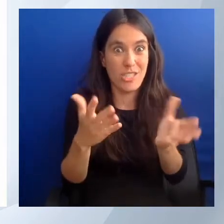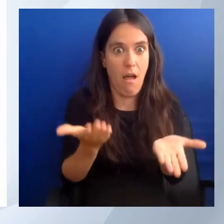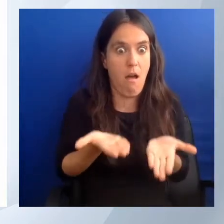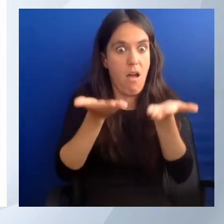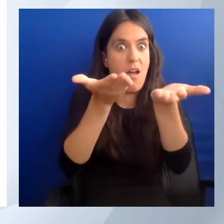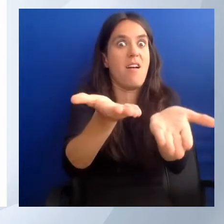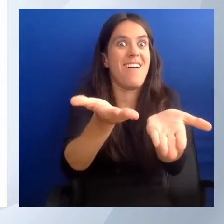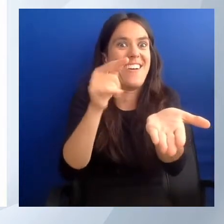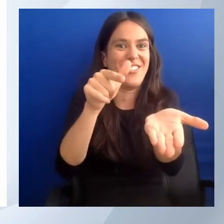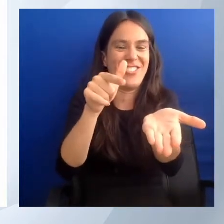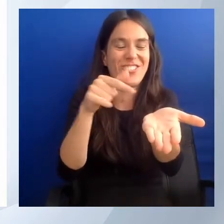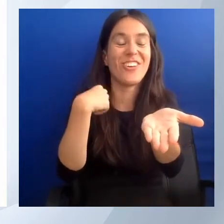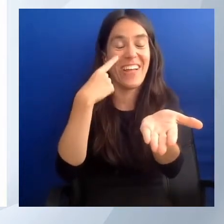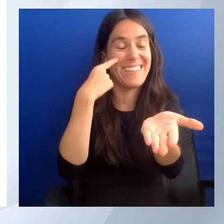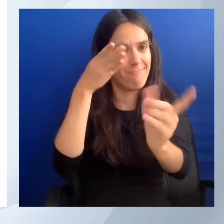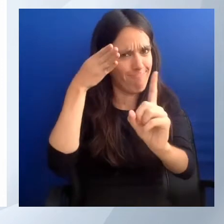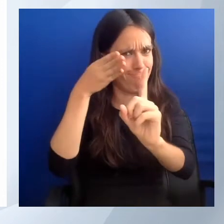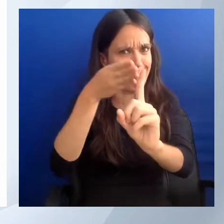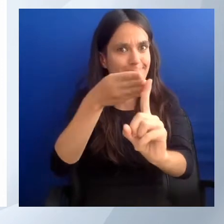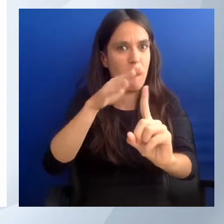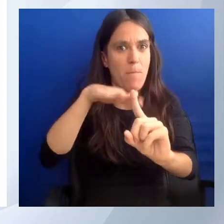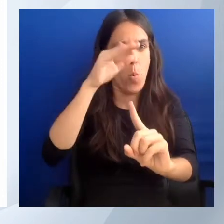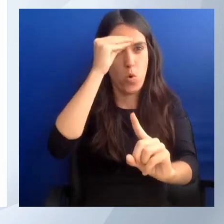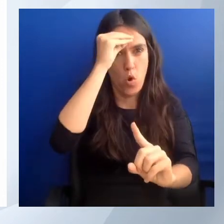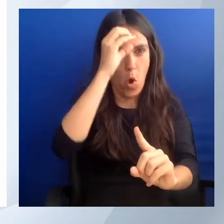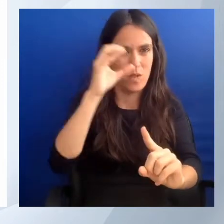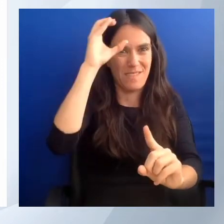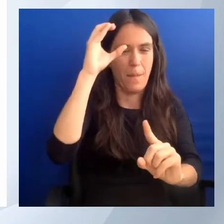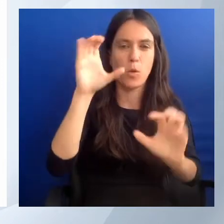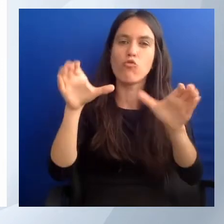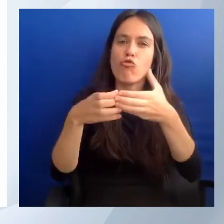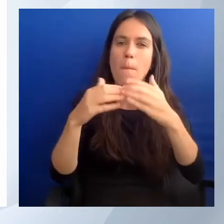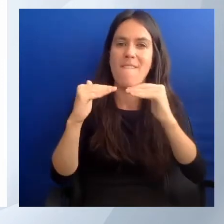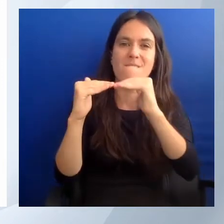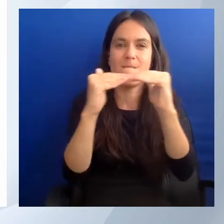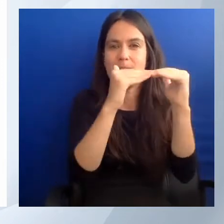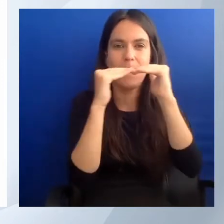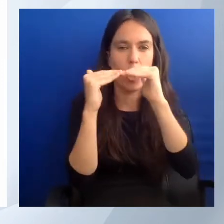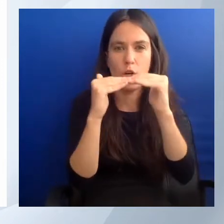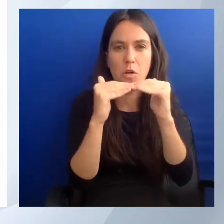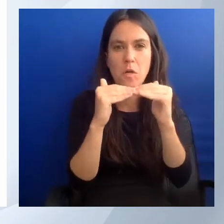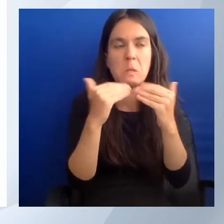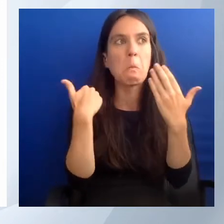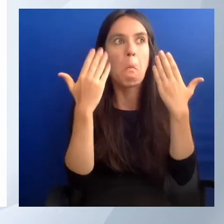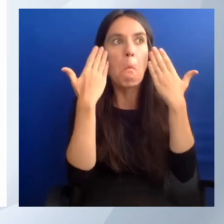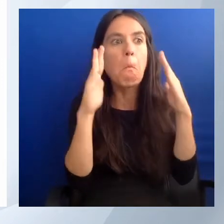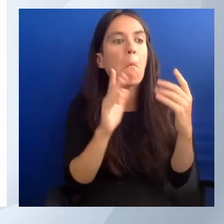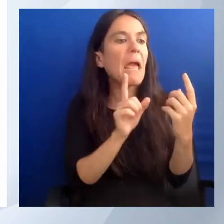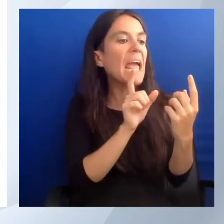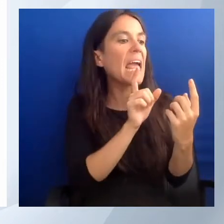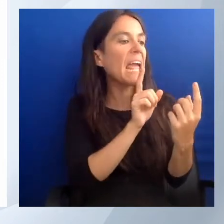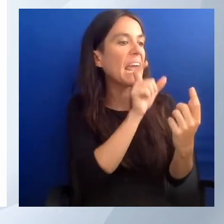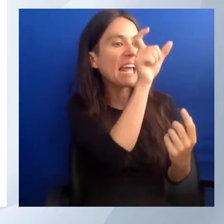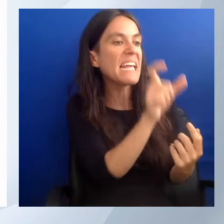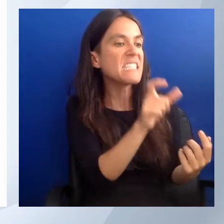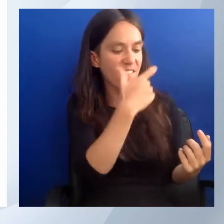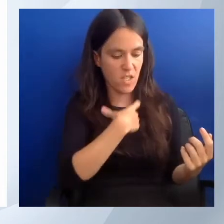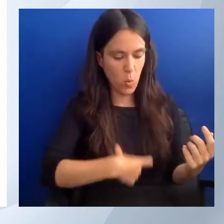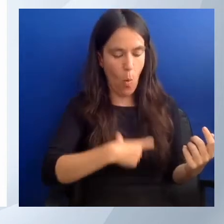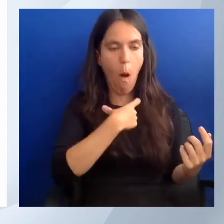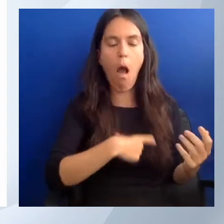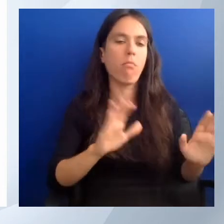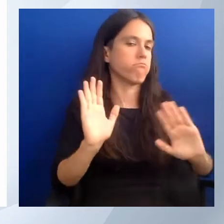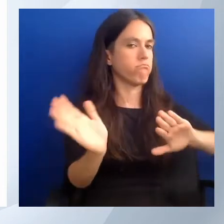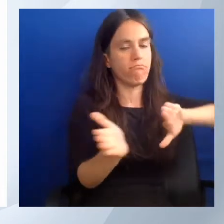geared towards this group fairness concept. It doesn't know about fairness towards individuals. This stuff is coming in the future, I